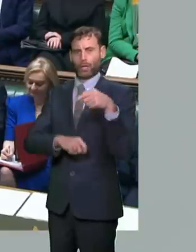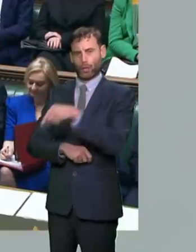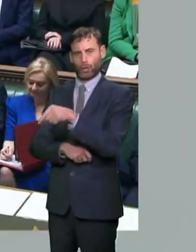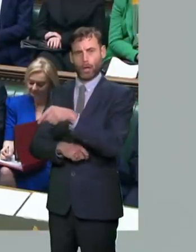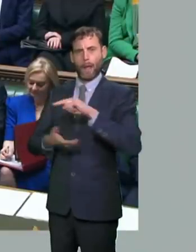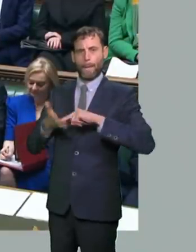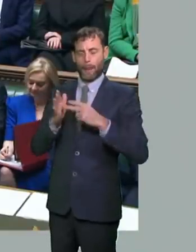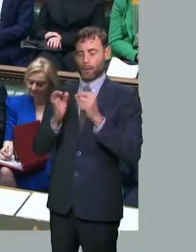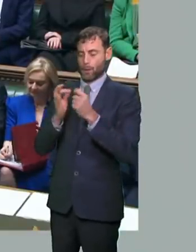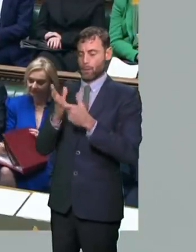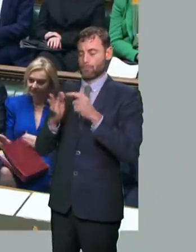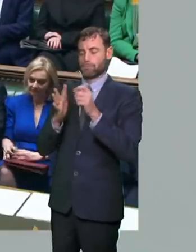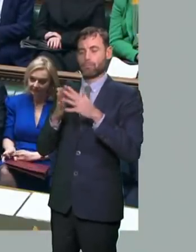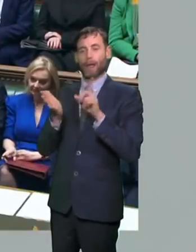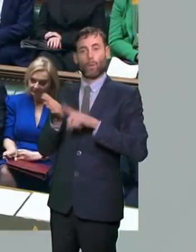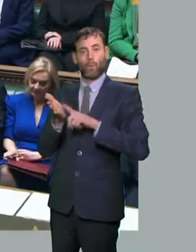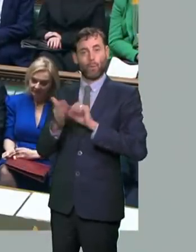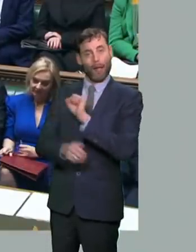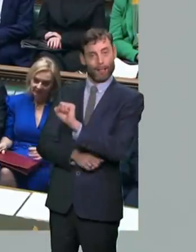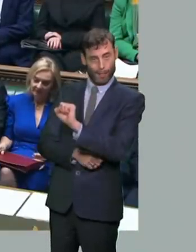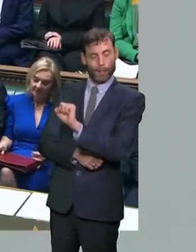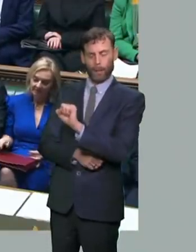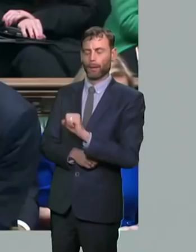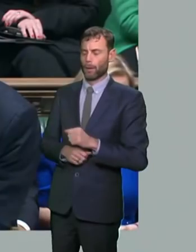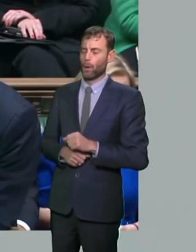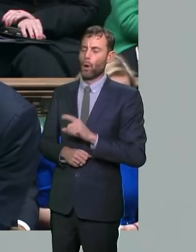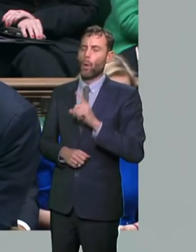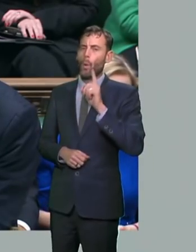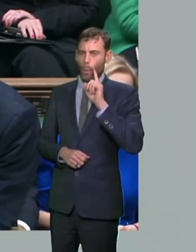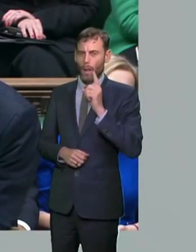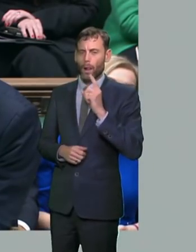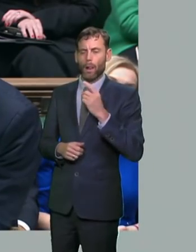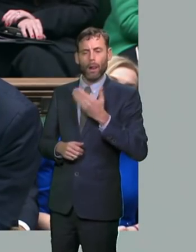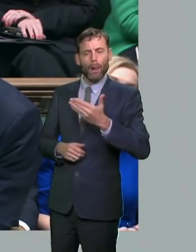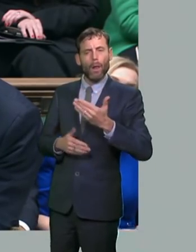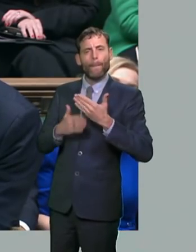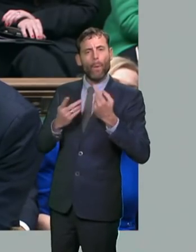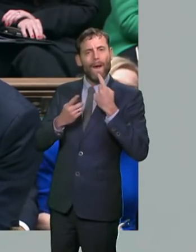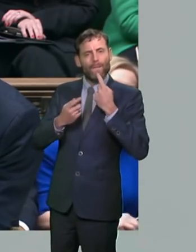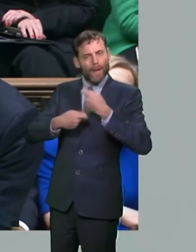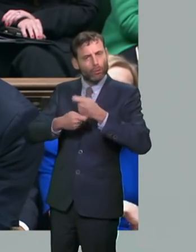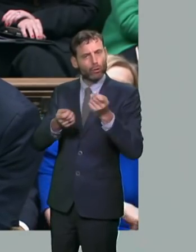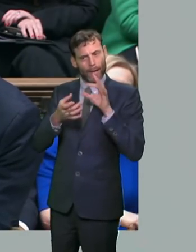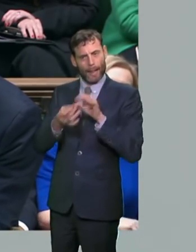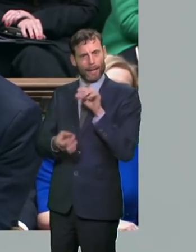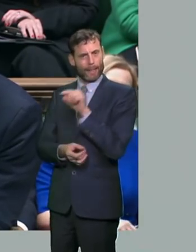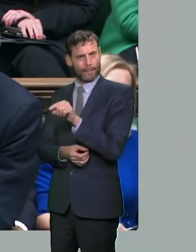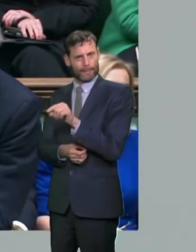And on Bradwell, there will be more information forthcoming. But